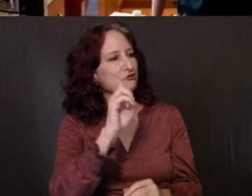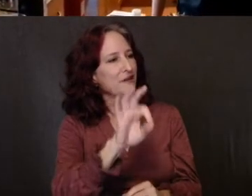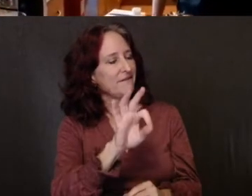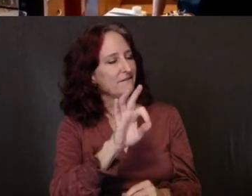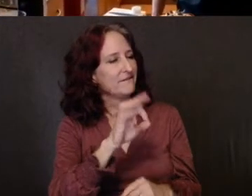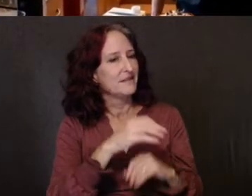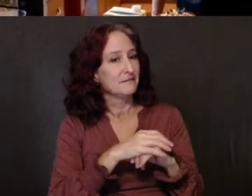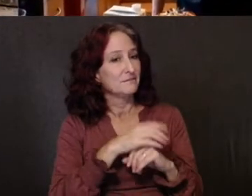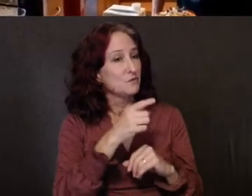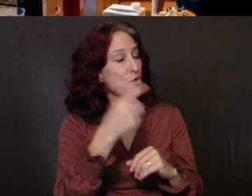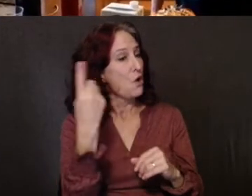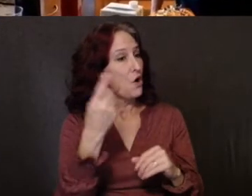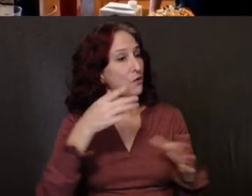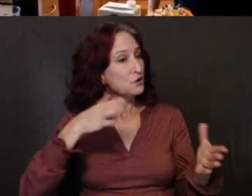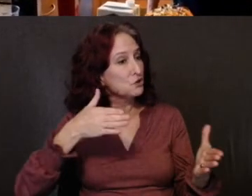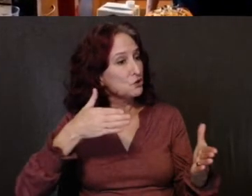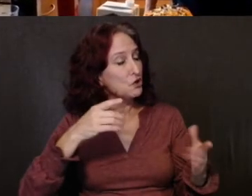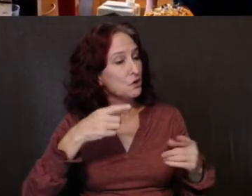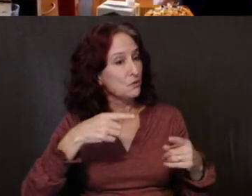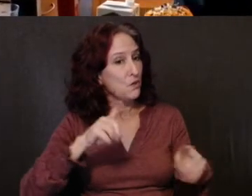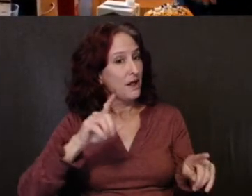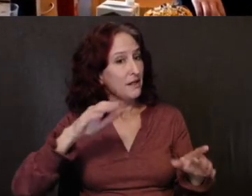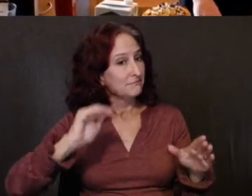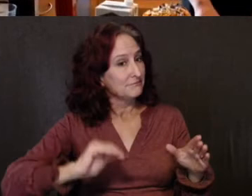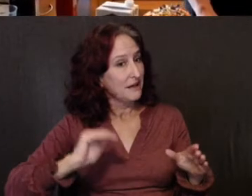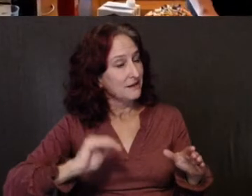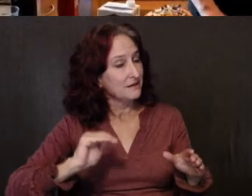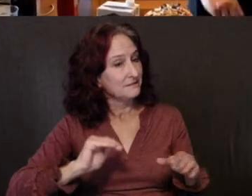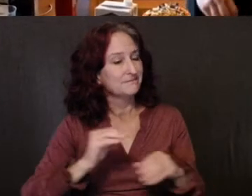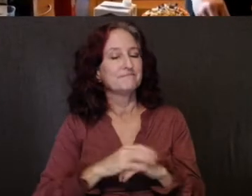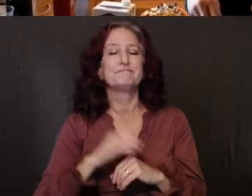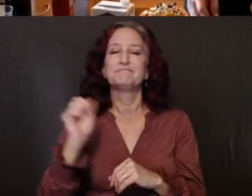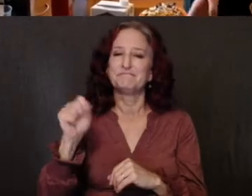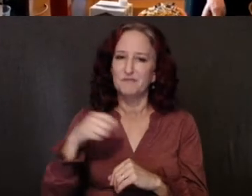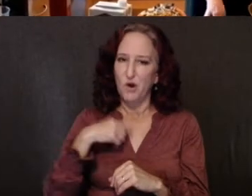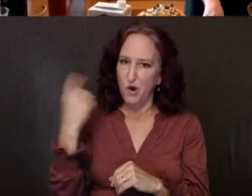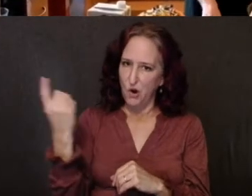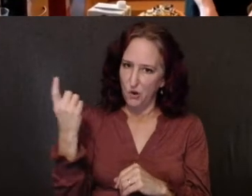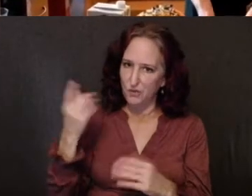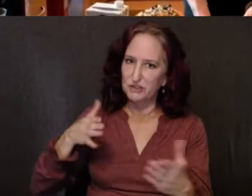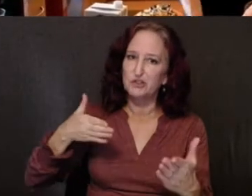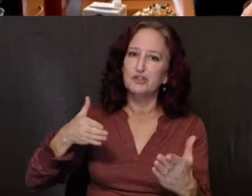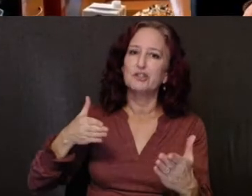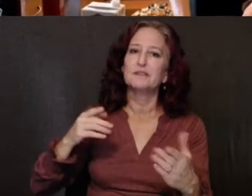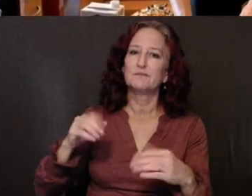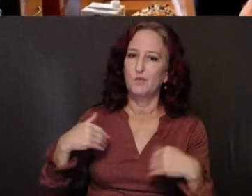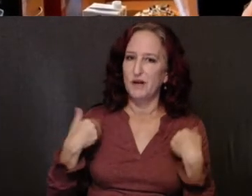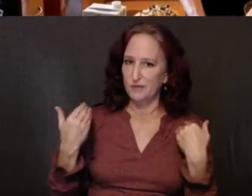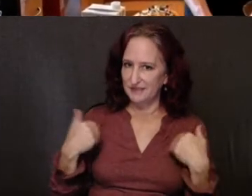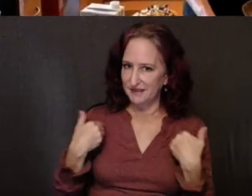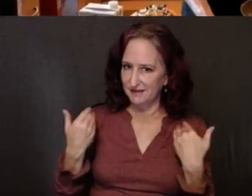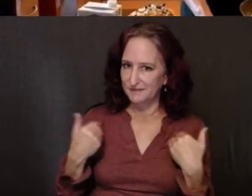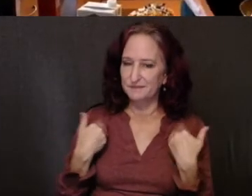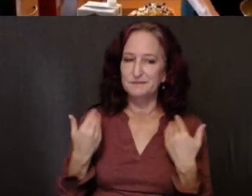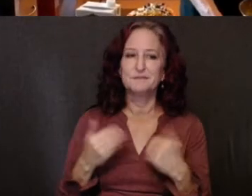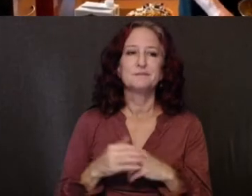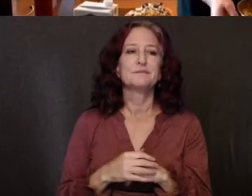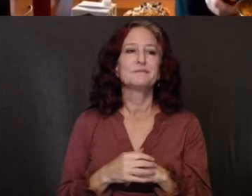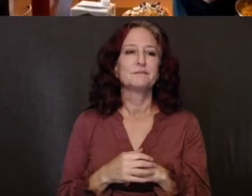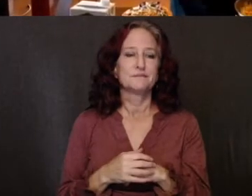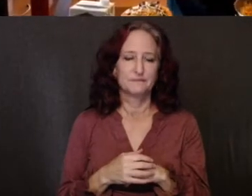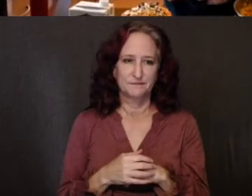Yep. And what made you decide to become a chef? Were you someone who always cooked when you were a little